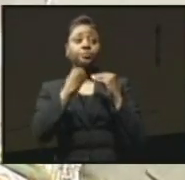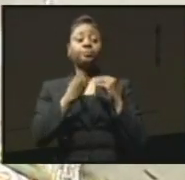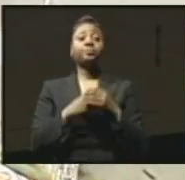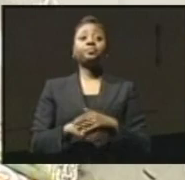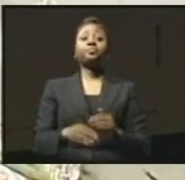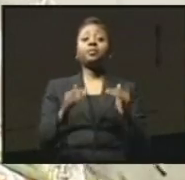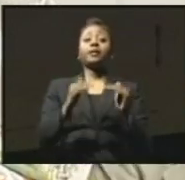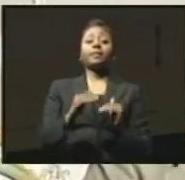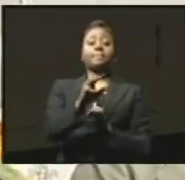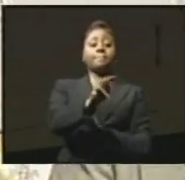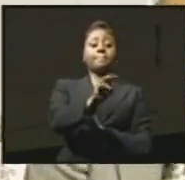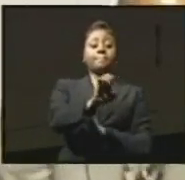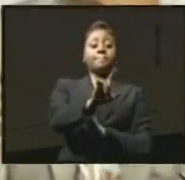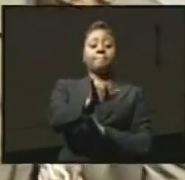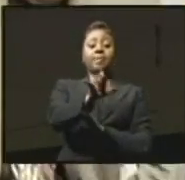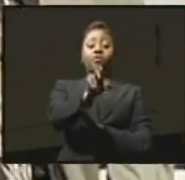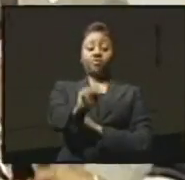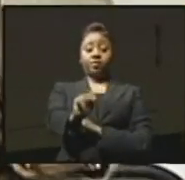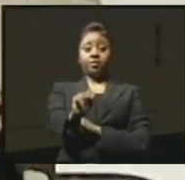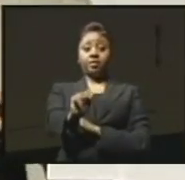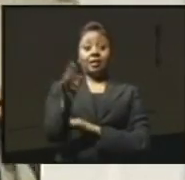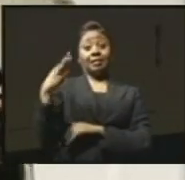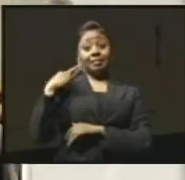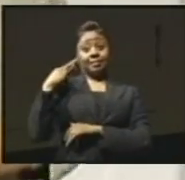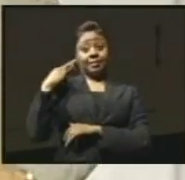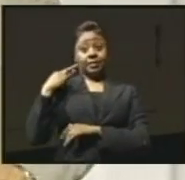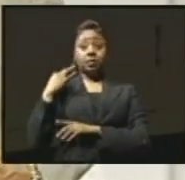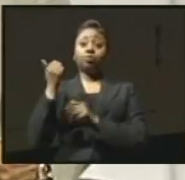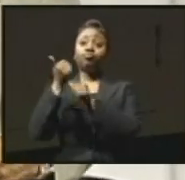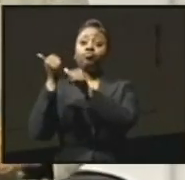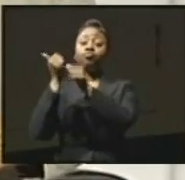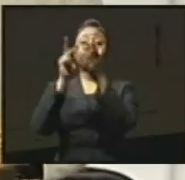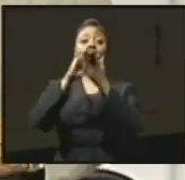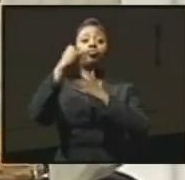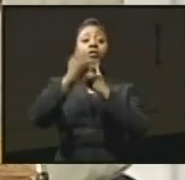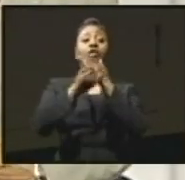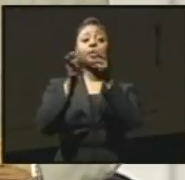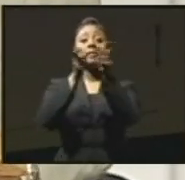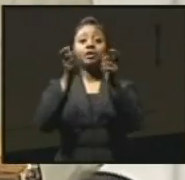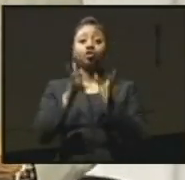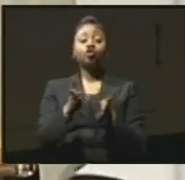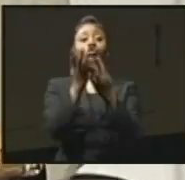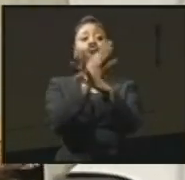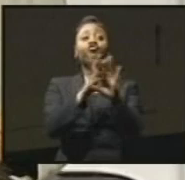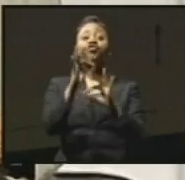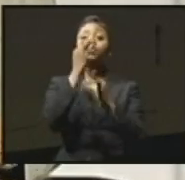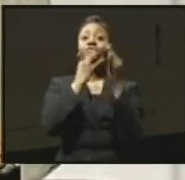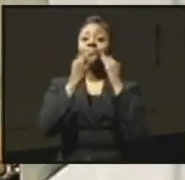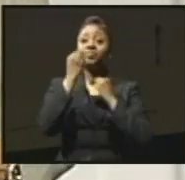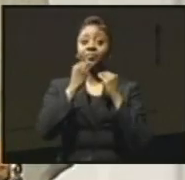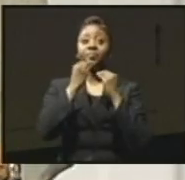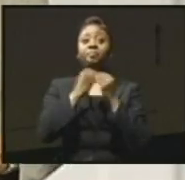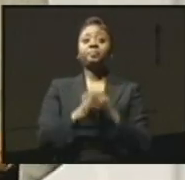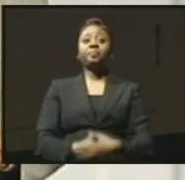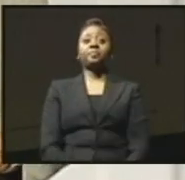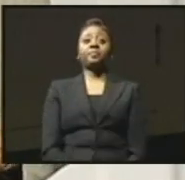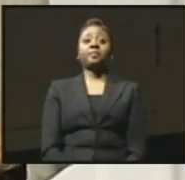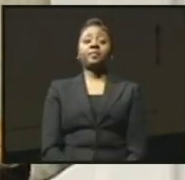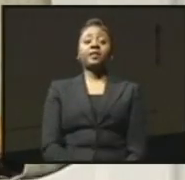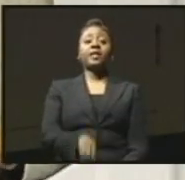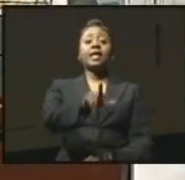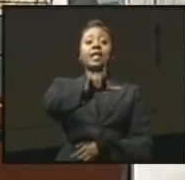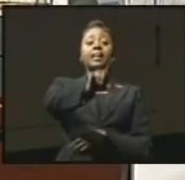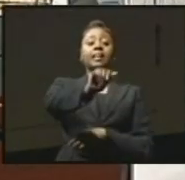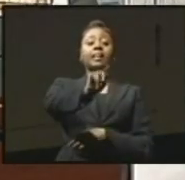Mr. Melvin Hooten, Volunteer Assistant to Project Manager, Freedom Fund Dinner. Ms.